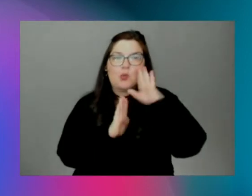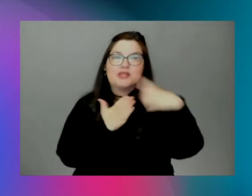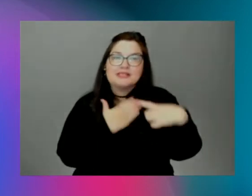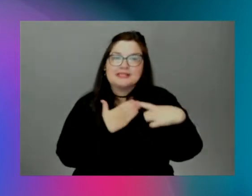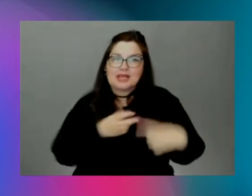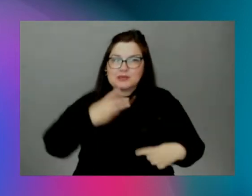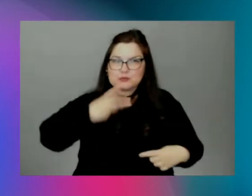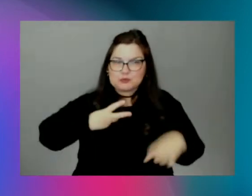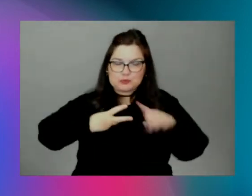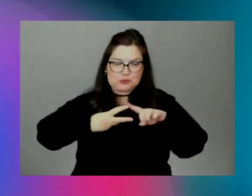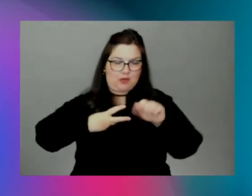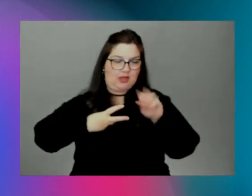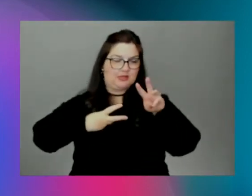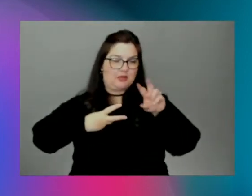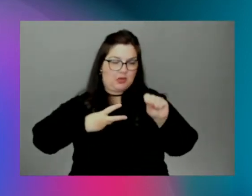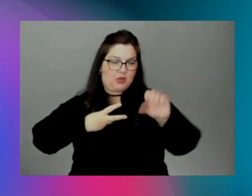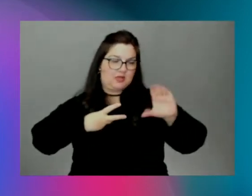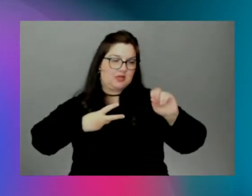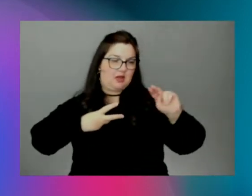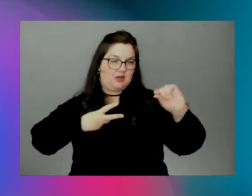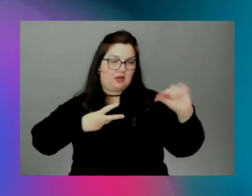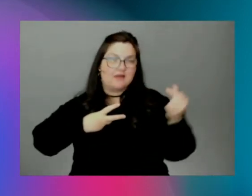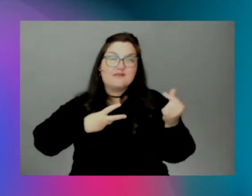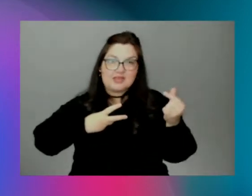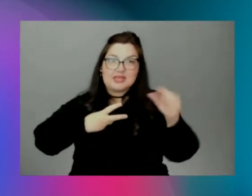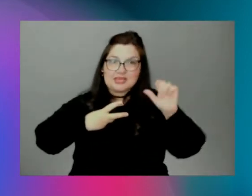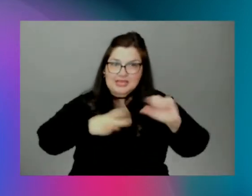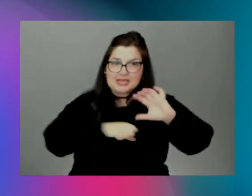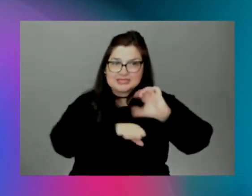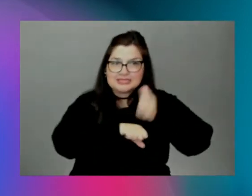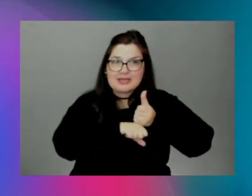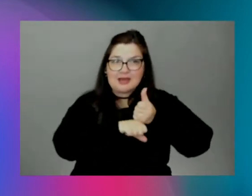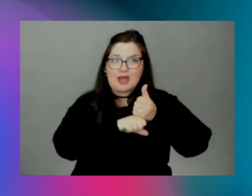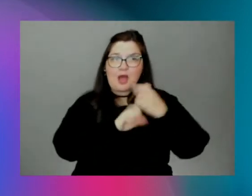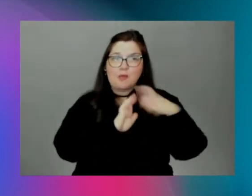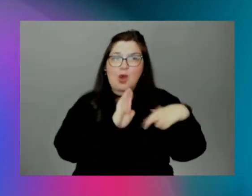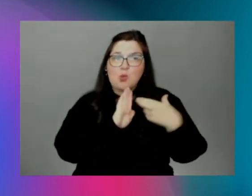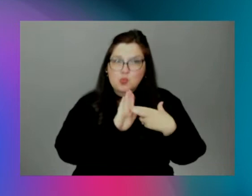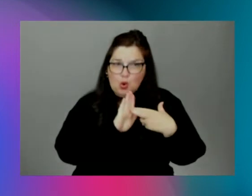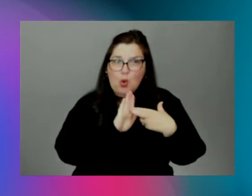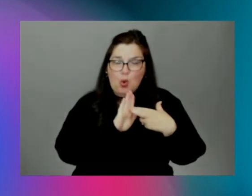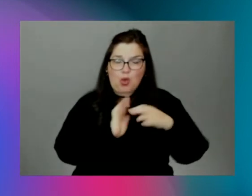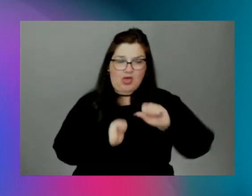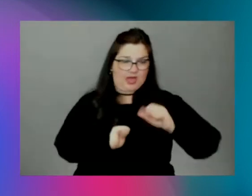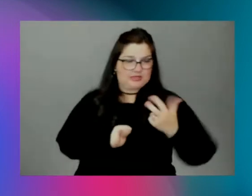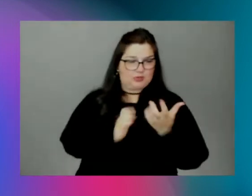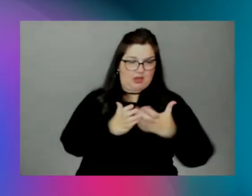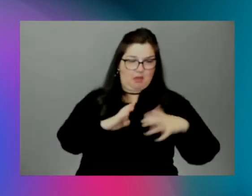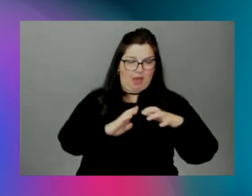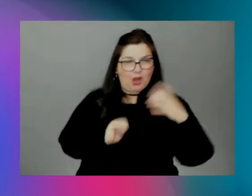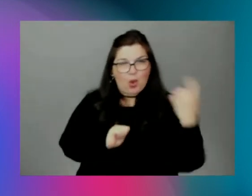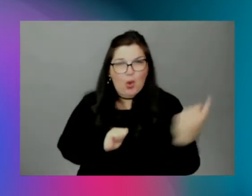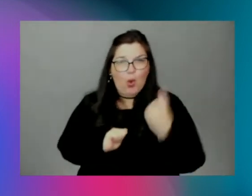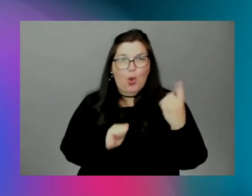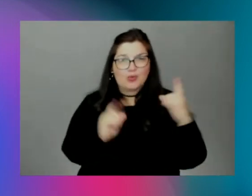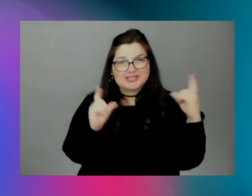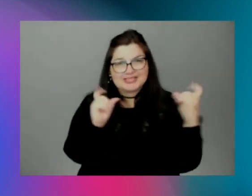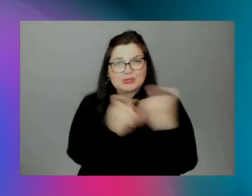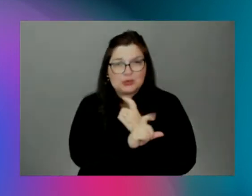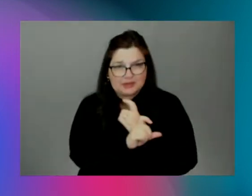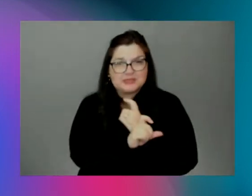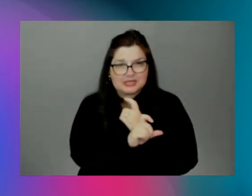the AWS Config and they can create a config role saying that my S3 bucket should be always encrypted, right? That